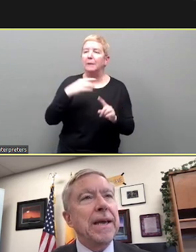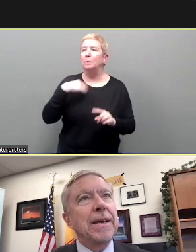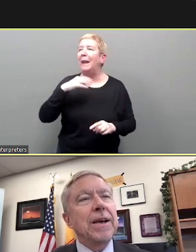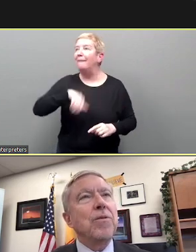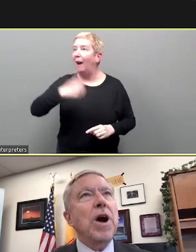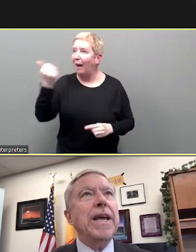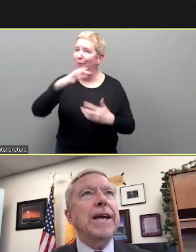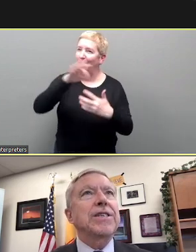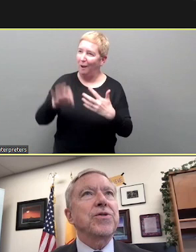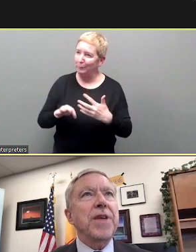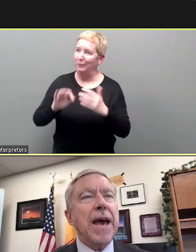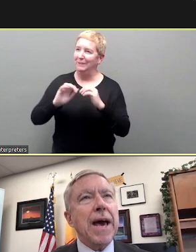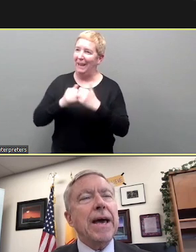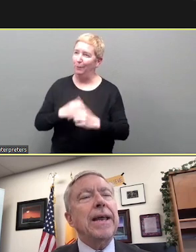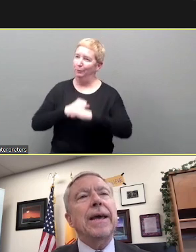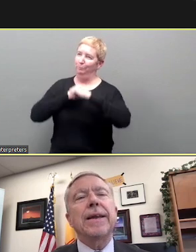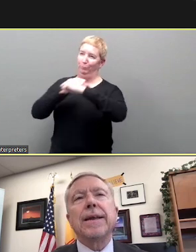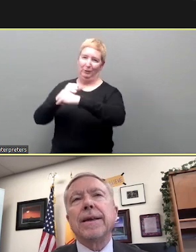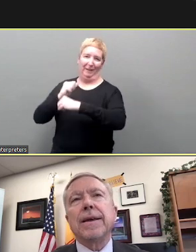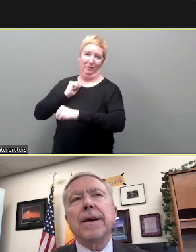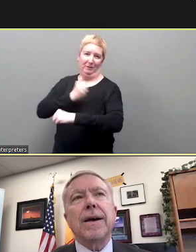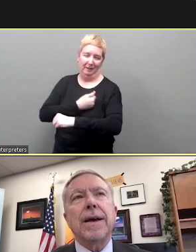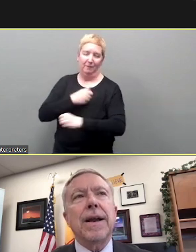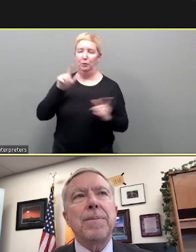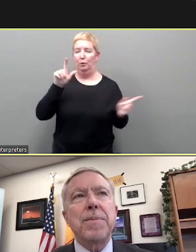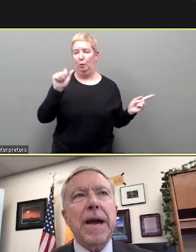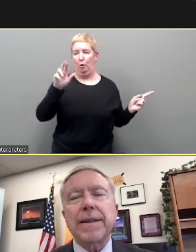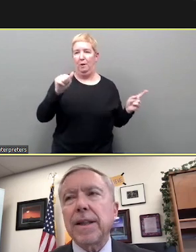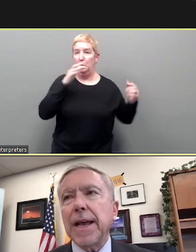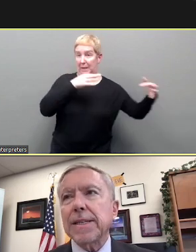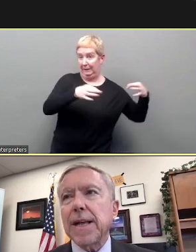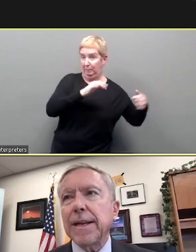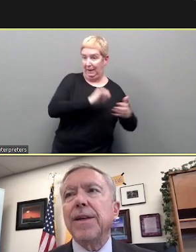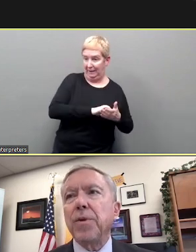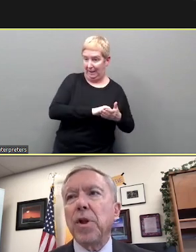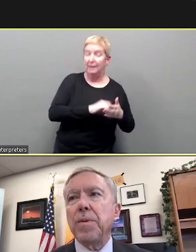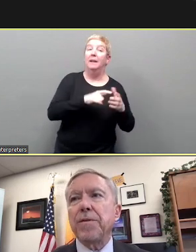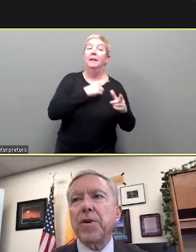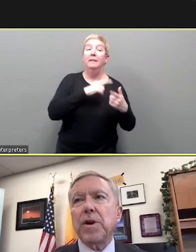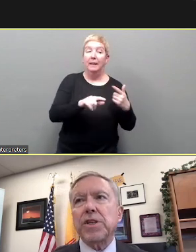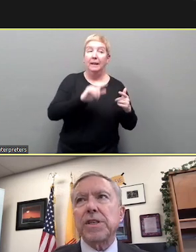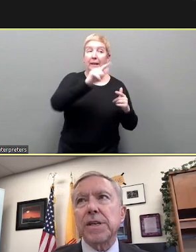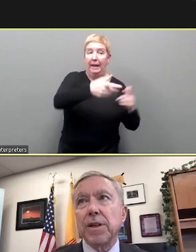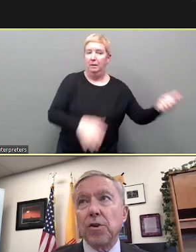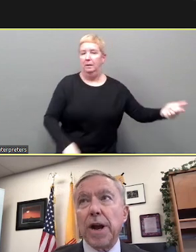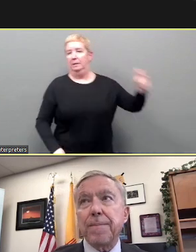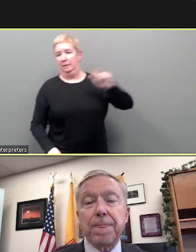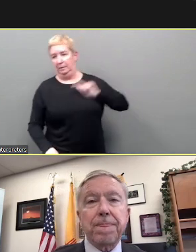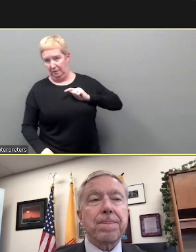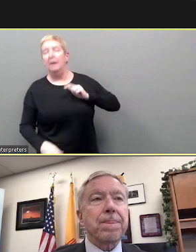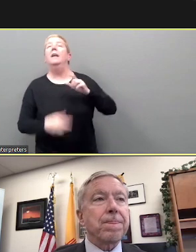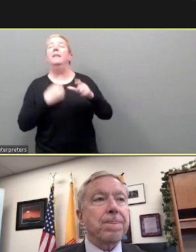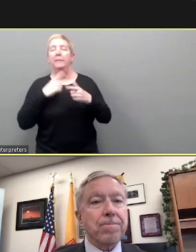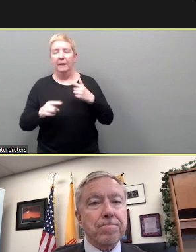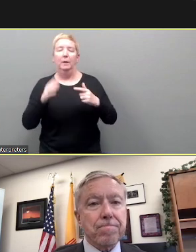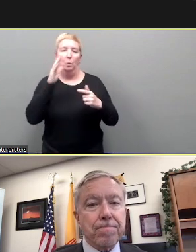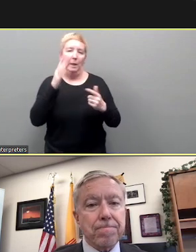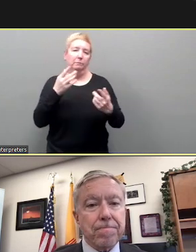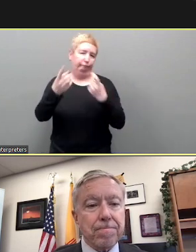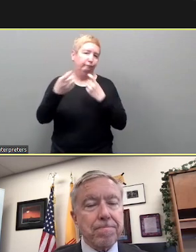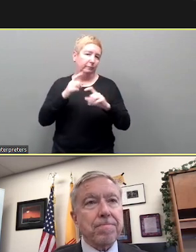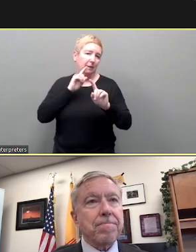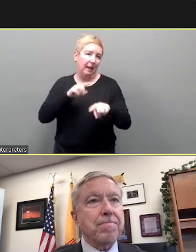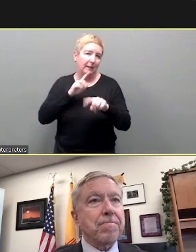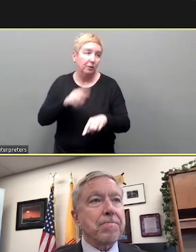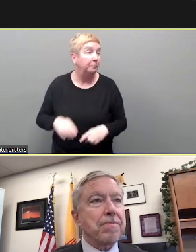be walking us through that, and I'll be back at the last slide, and then we'll open it for questions. Laura. All right, thank you so